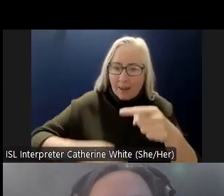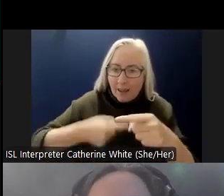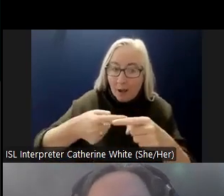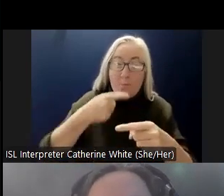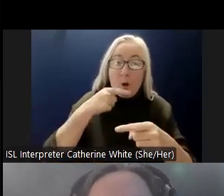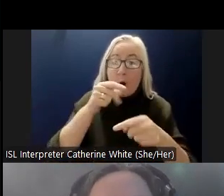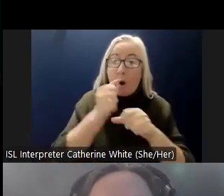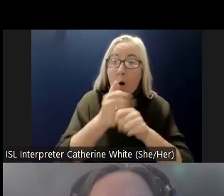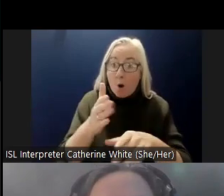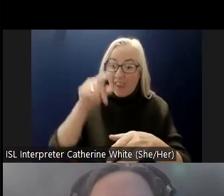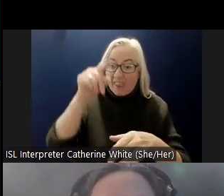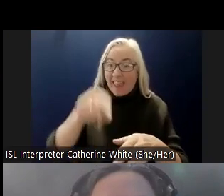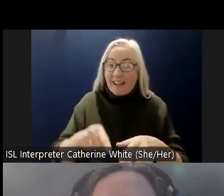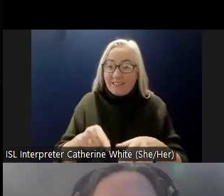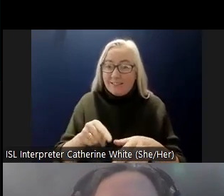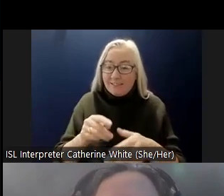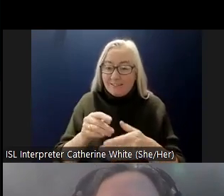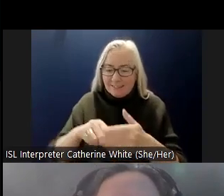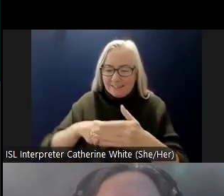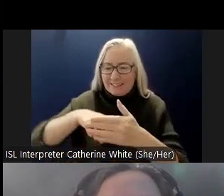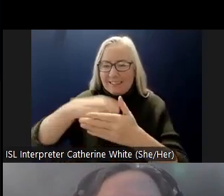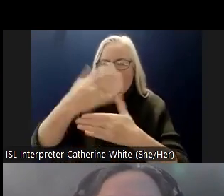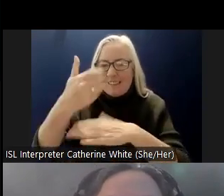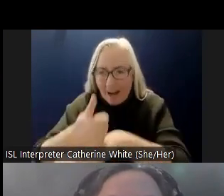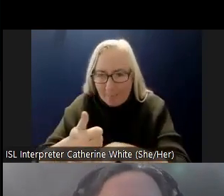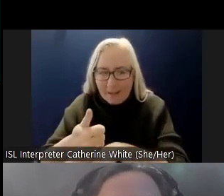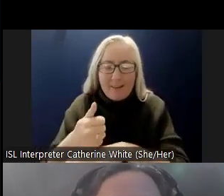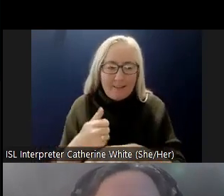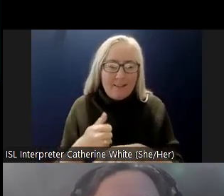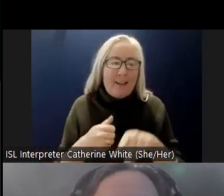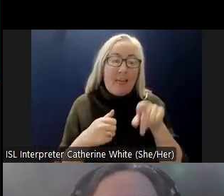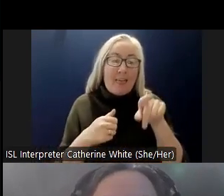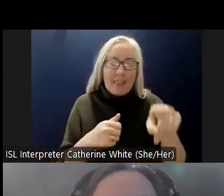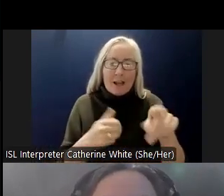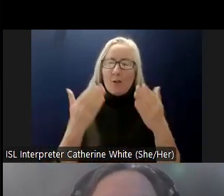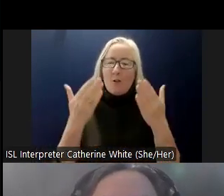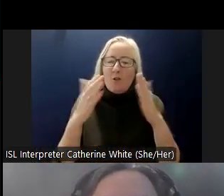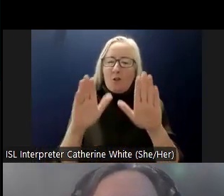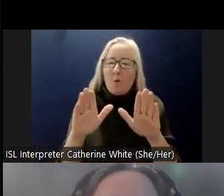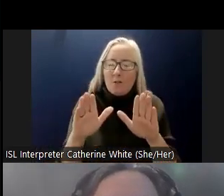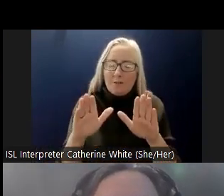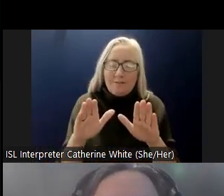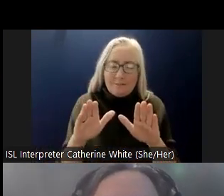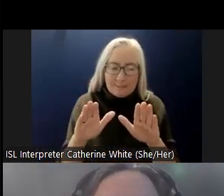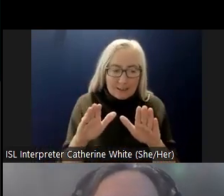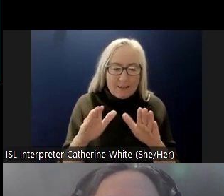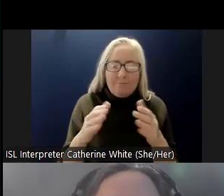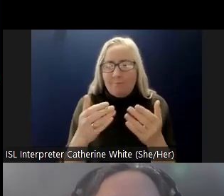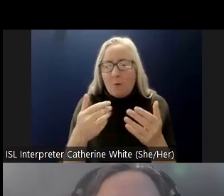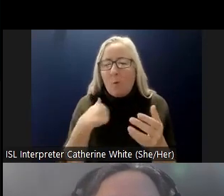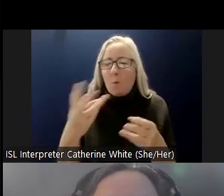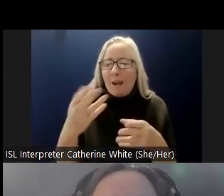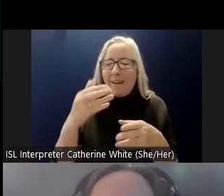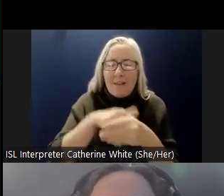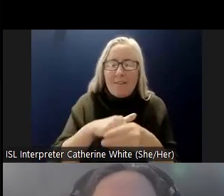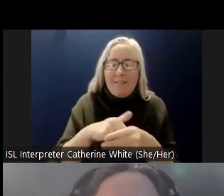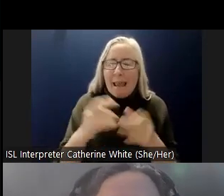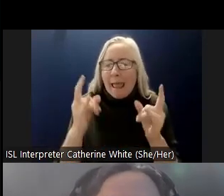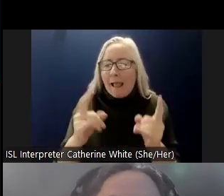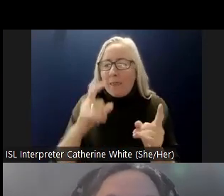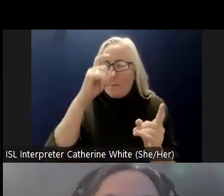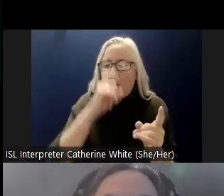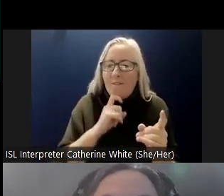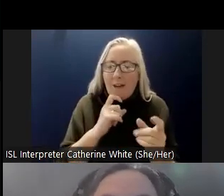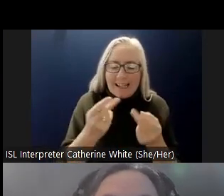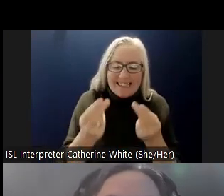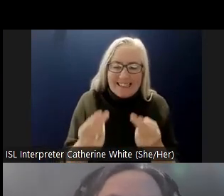development. This is just about public health's role within this. We would generally be involved in health profiles, needs